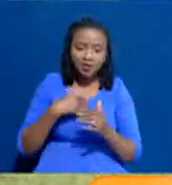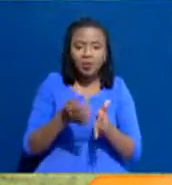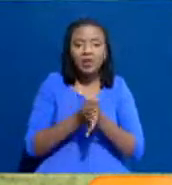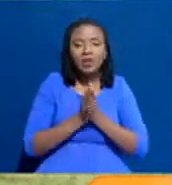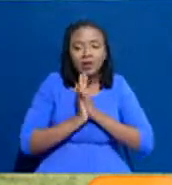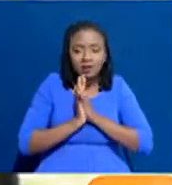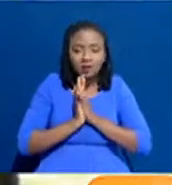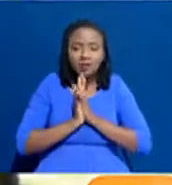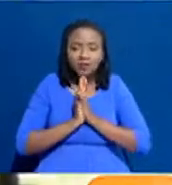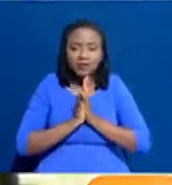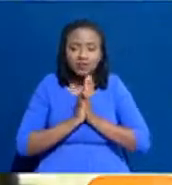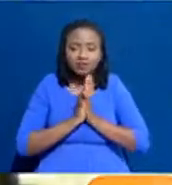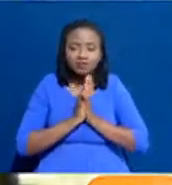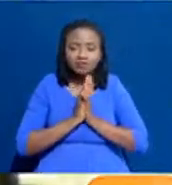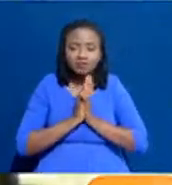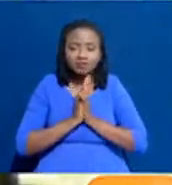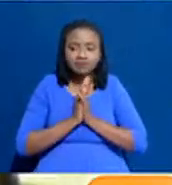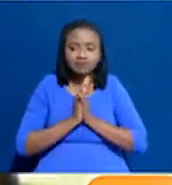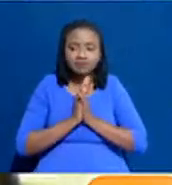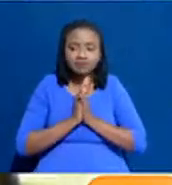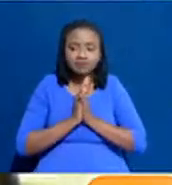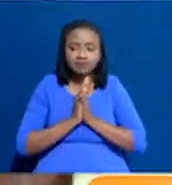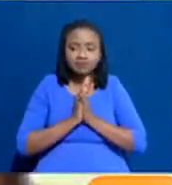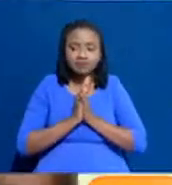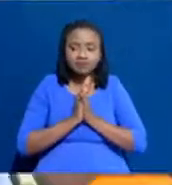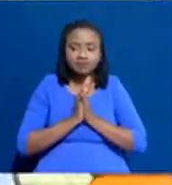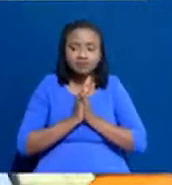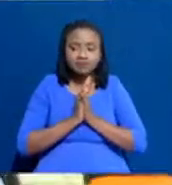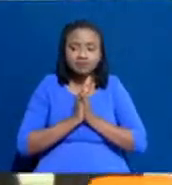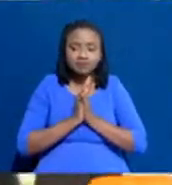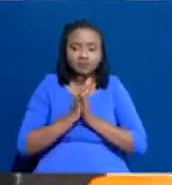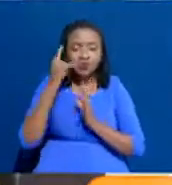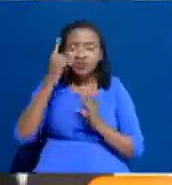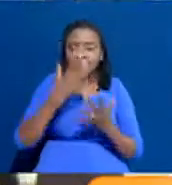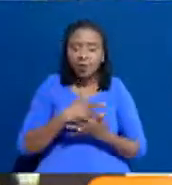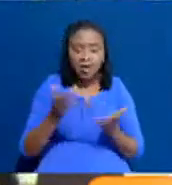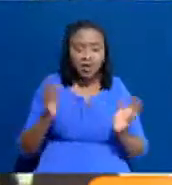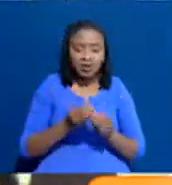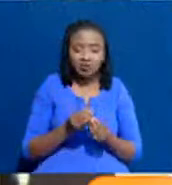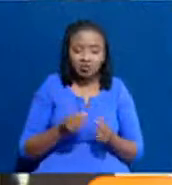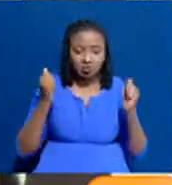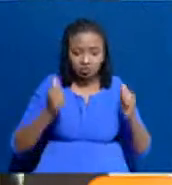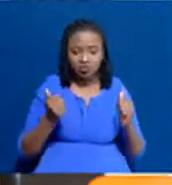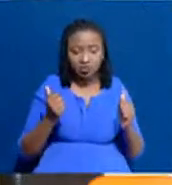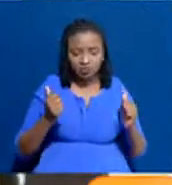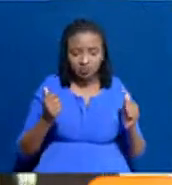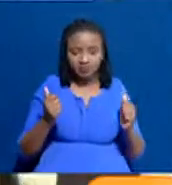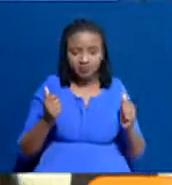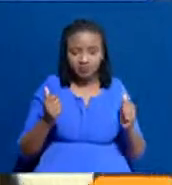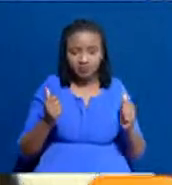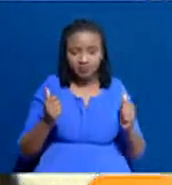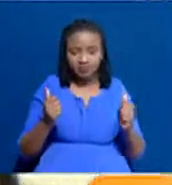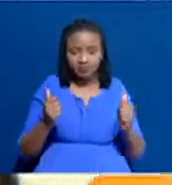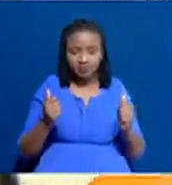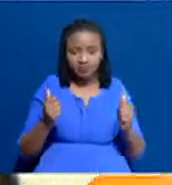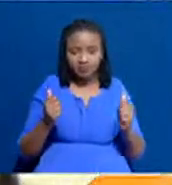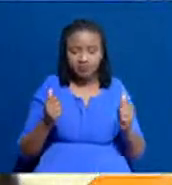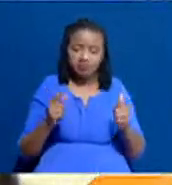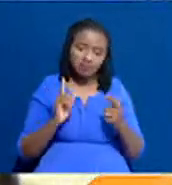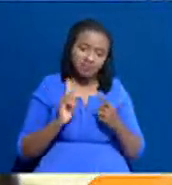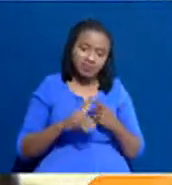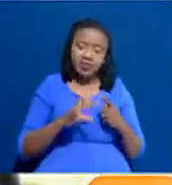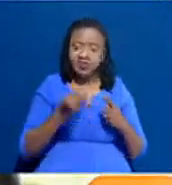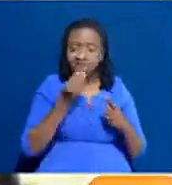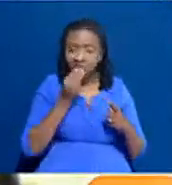requesting for any remedy of food